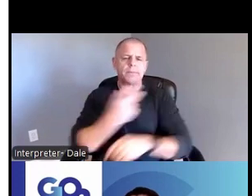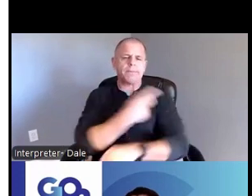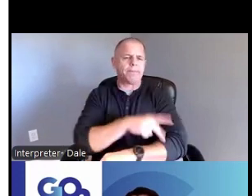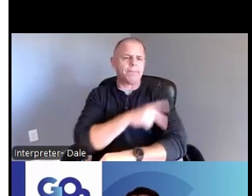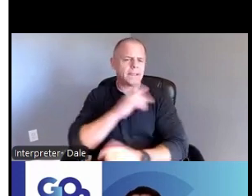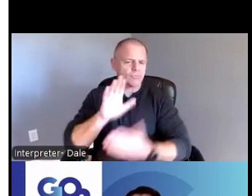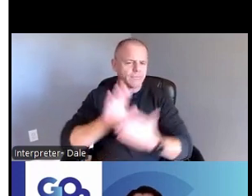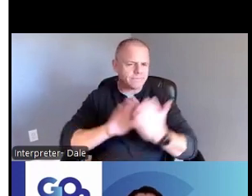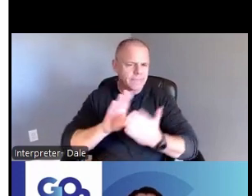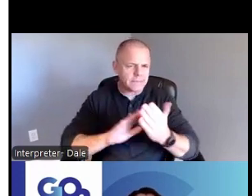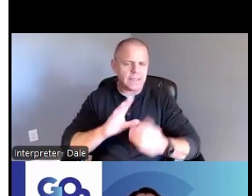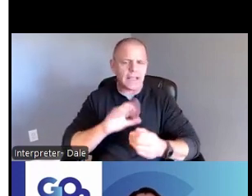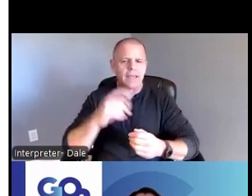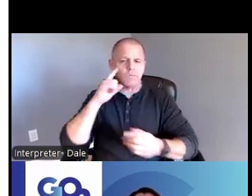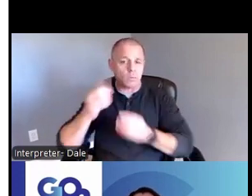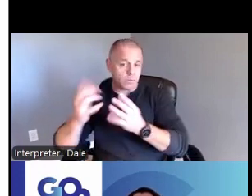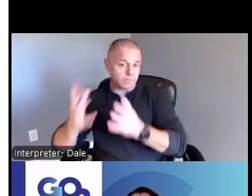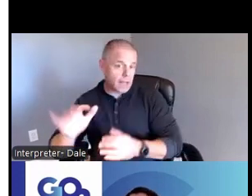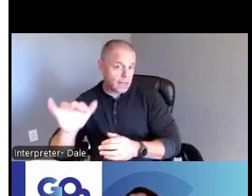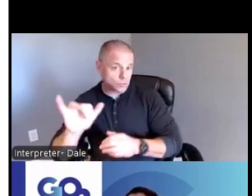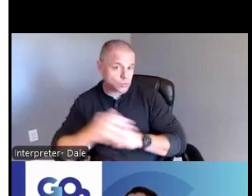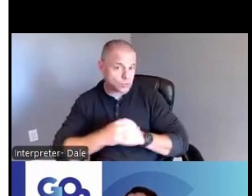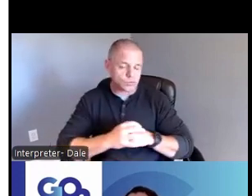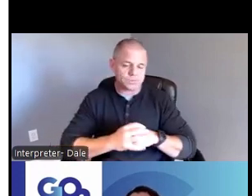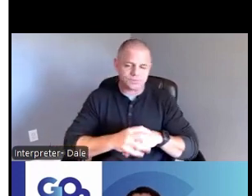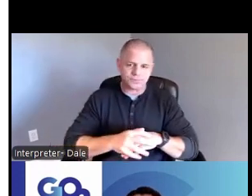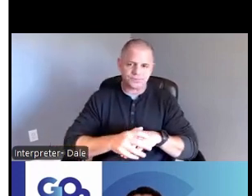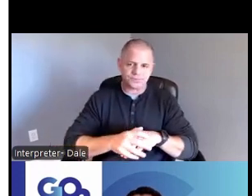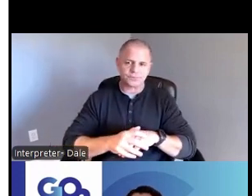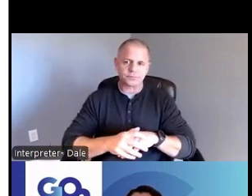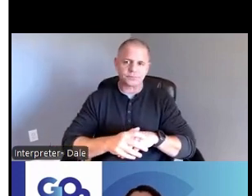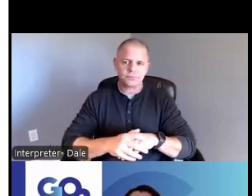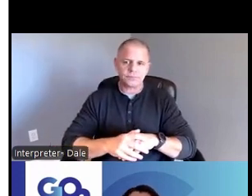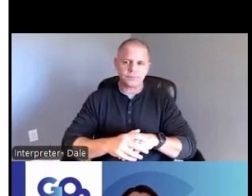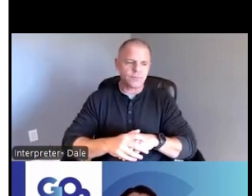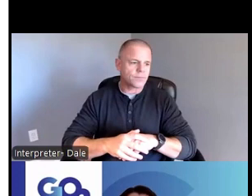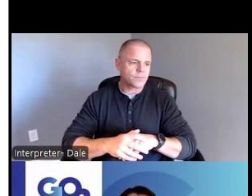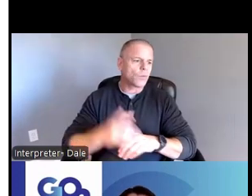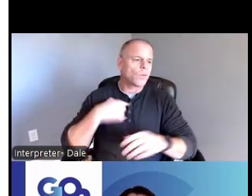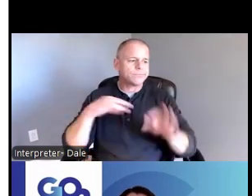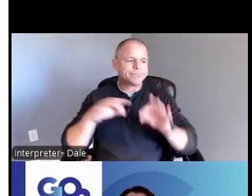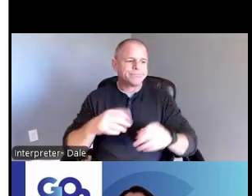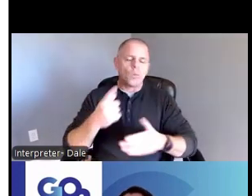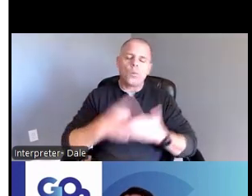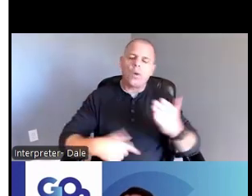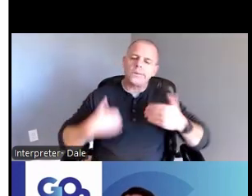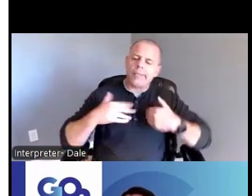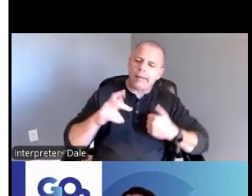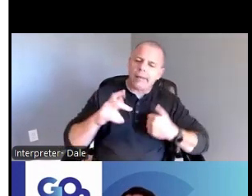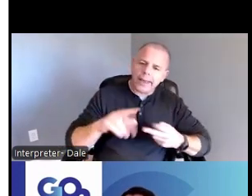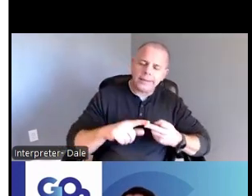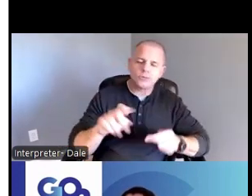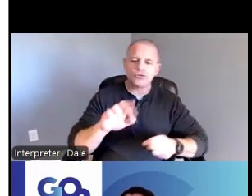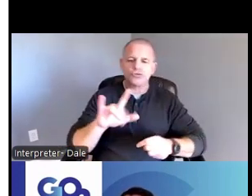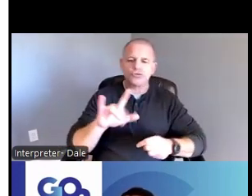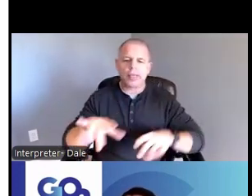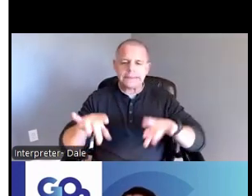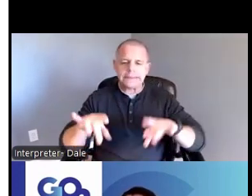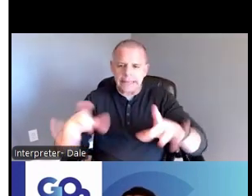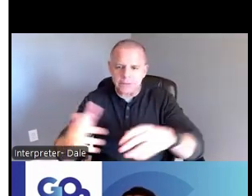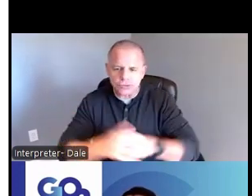as for providers. Resources on what is lung cancer, early detection, treatments and side